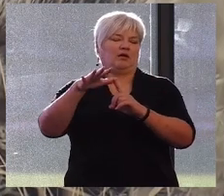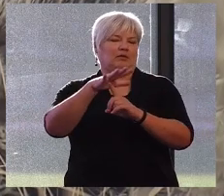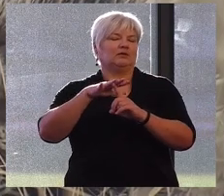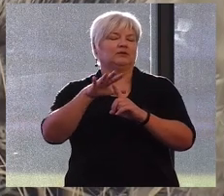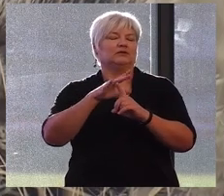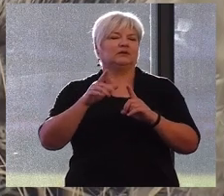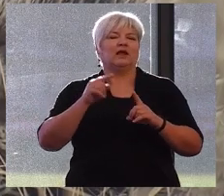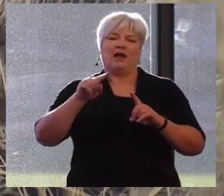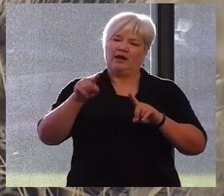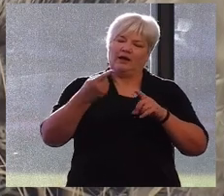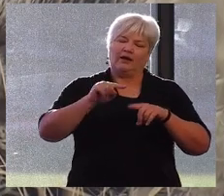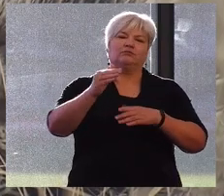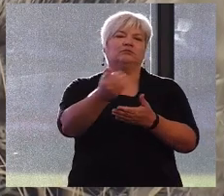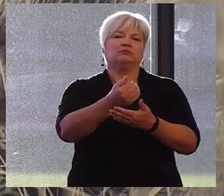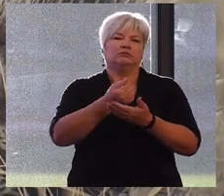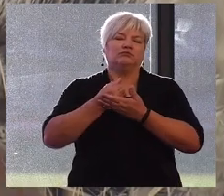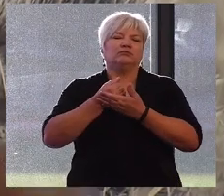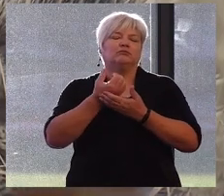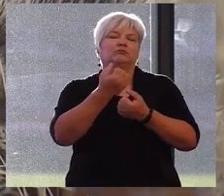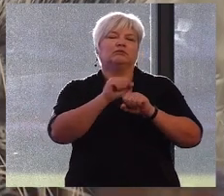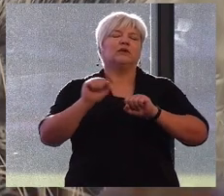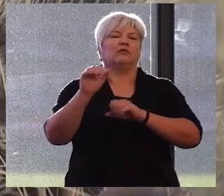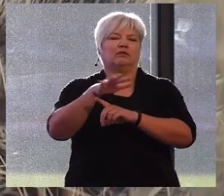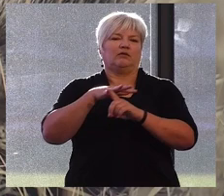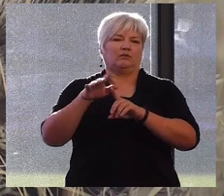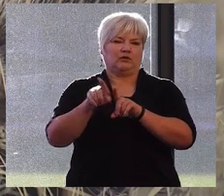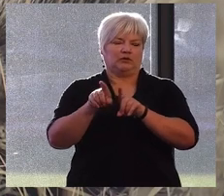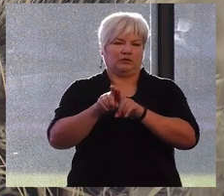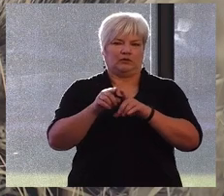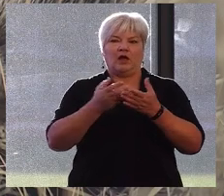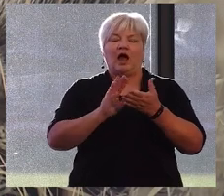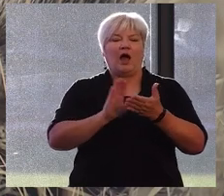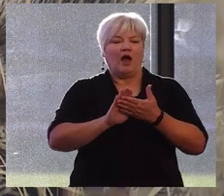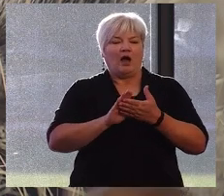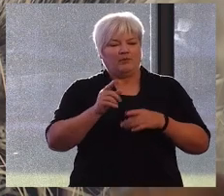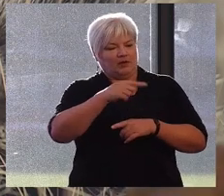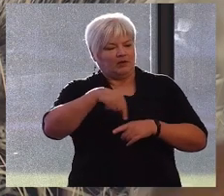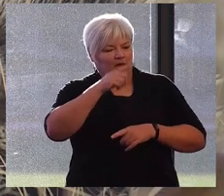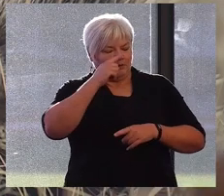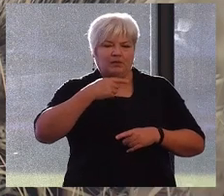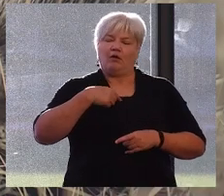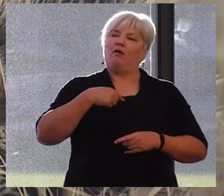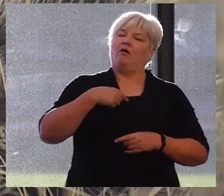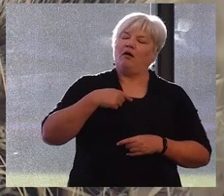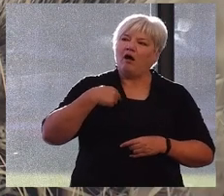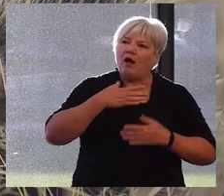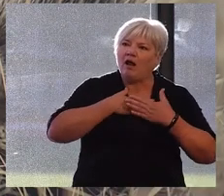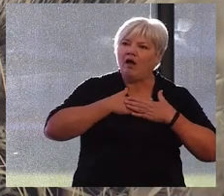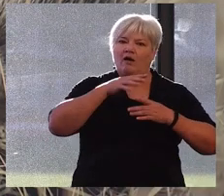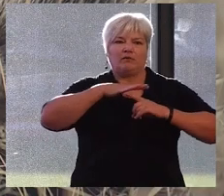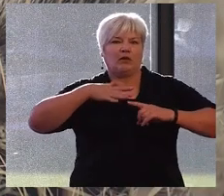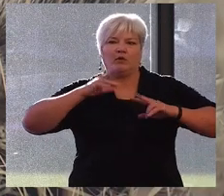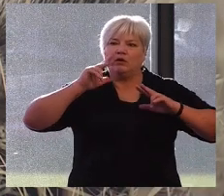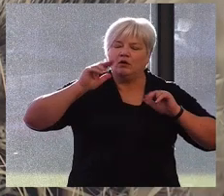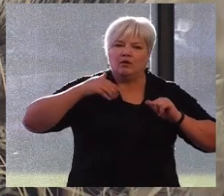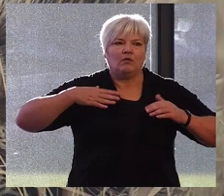also protect the environment. And there, through doing that, we build a bigger championship base as well of people who love the environment and care